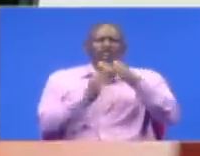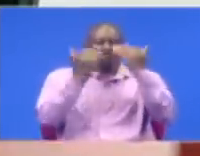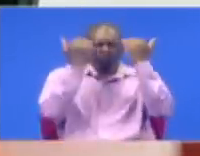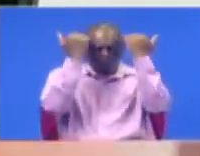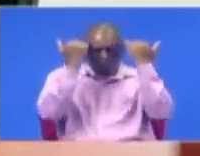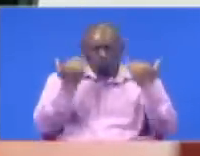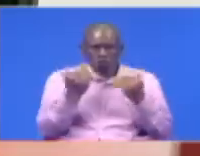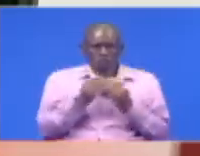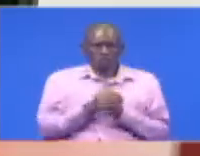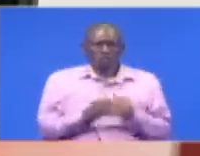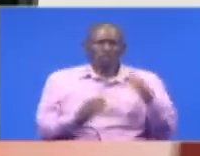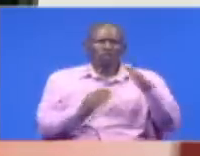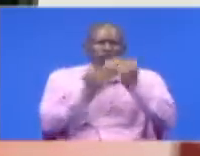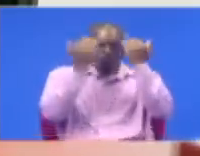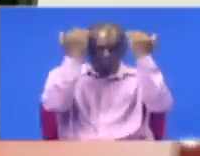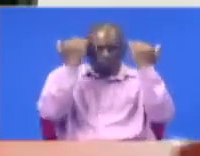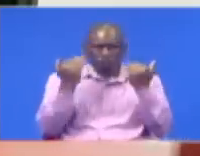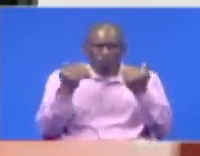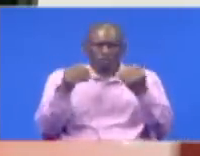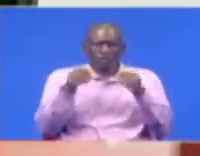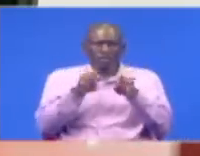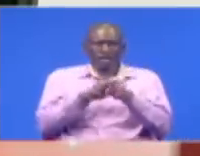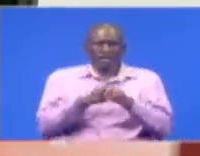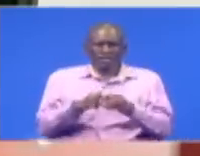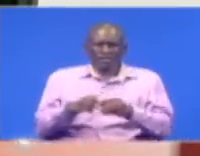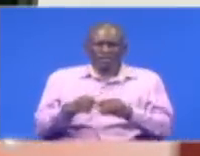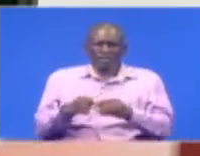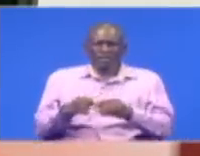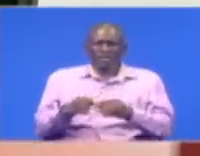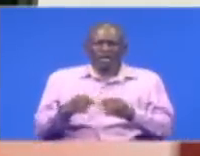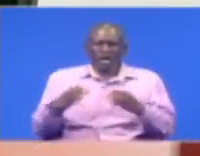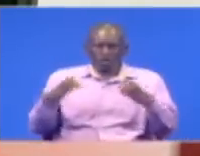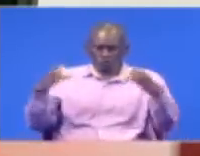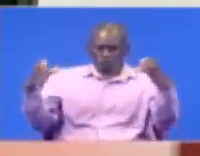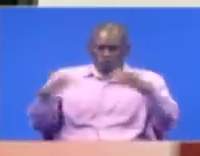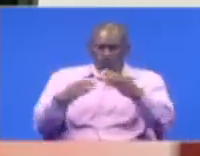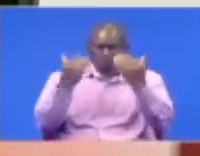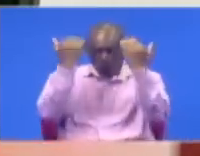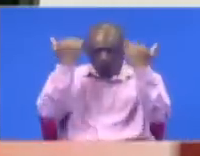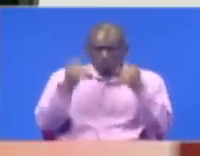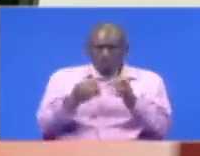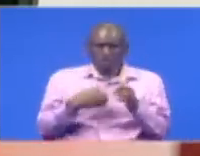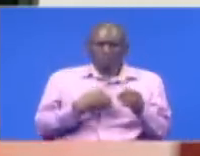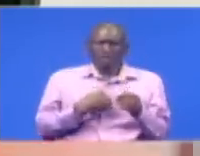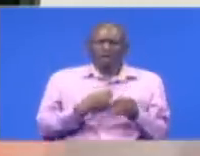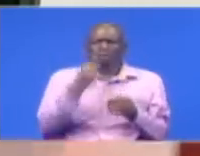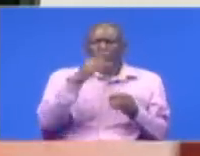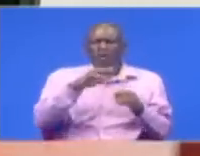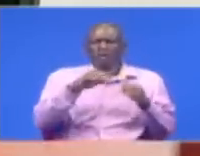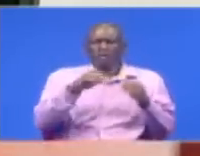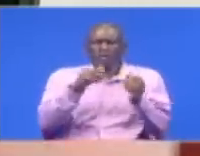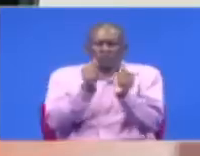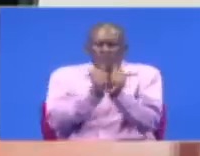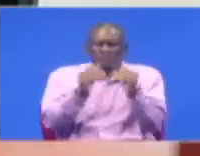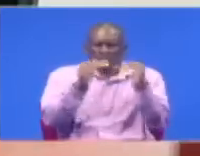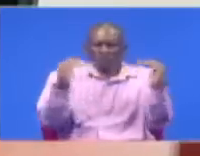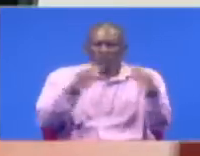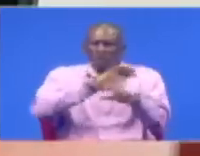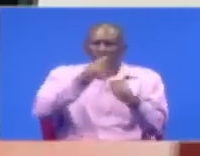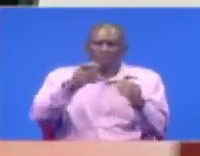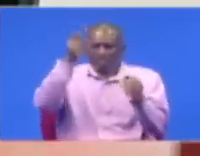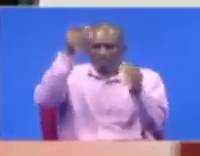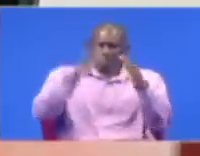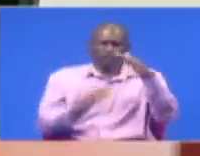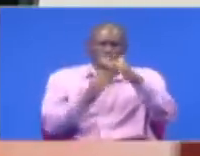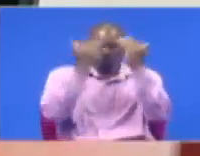Court, being a collegiate court, I'll be one amongst equals.